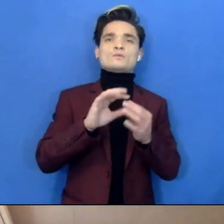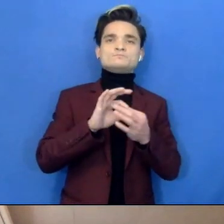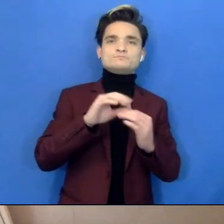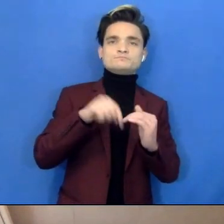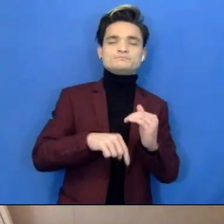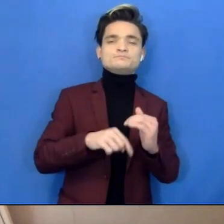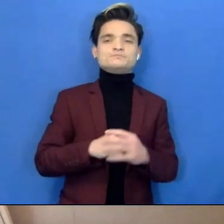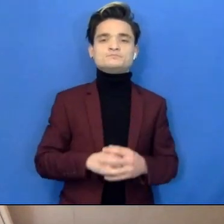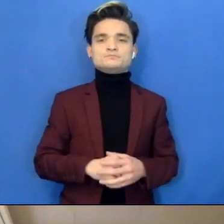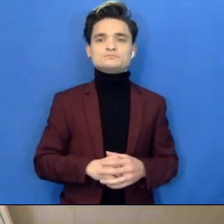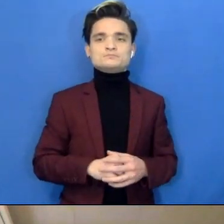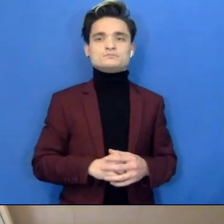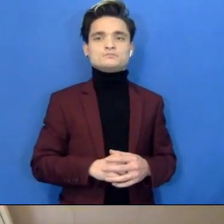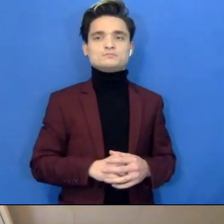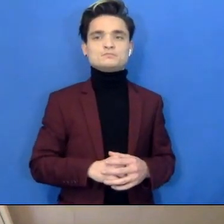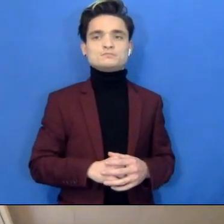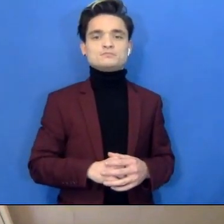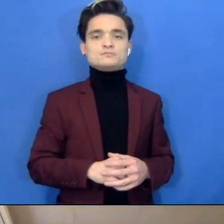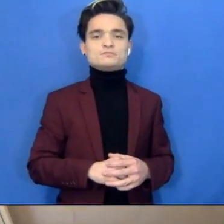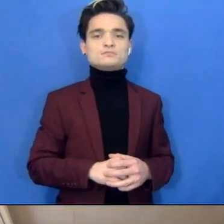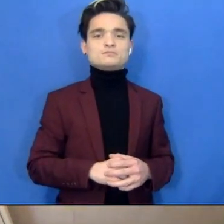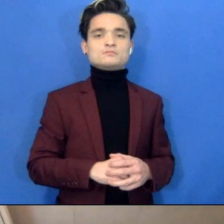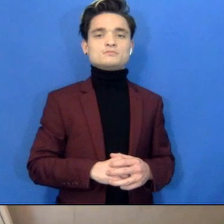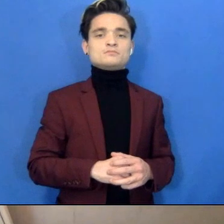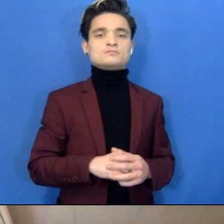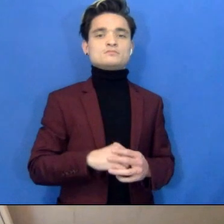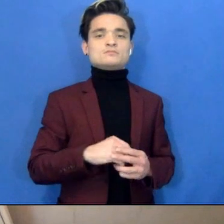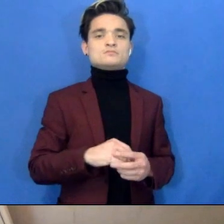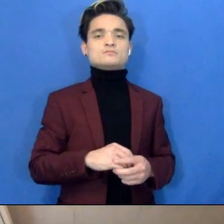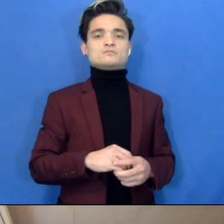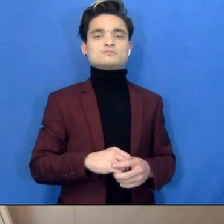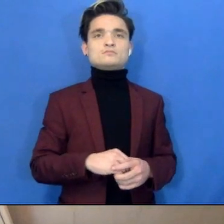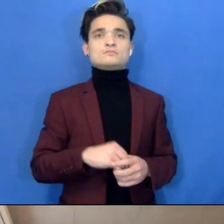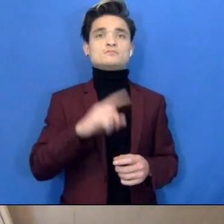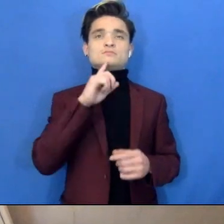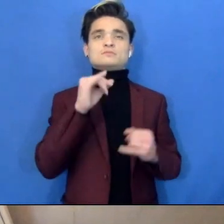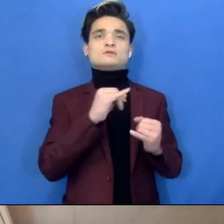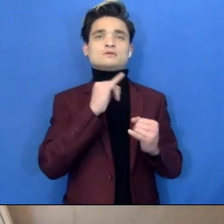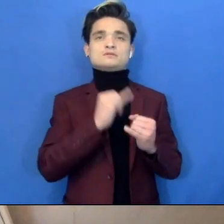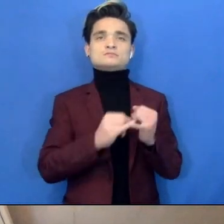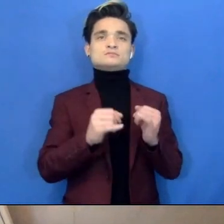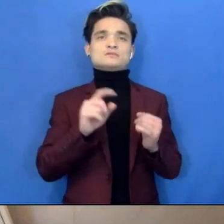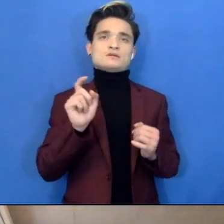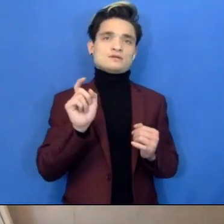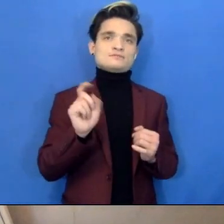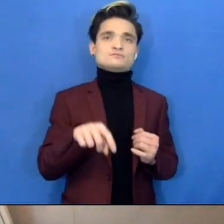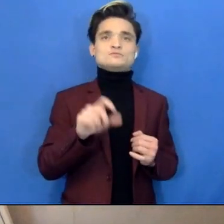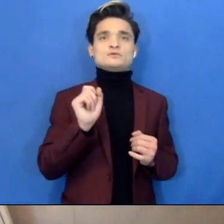So for our last thing, so I have to ask Daniela thing, because this is so